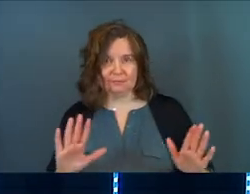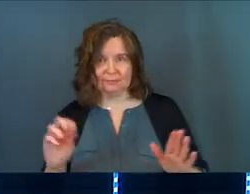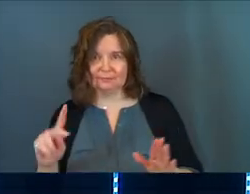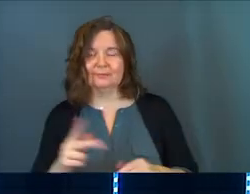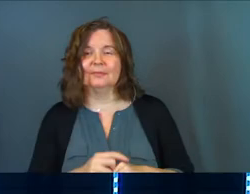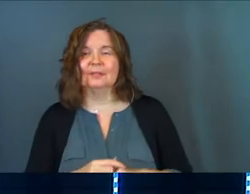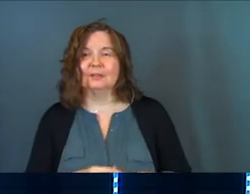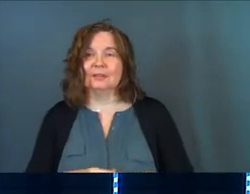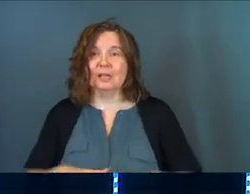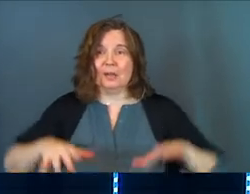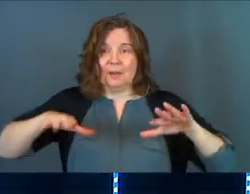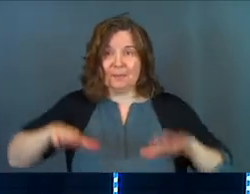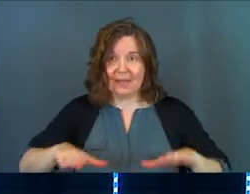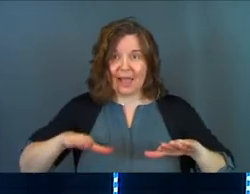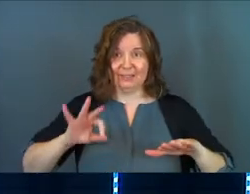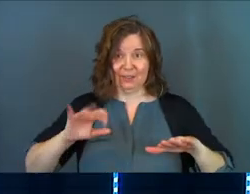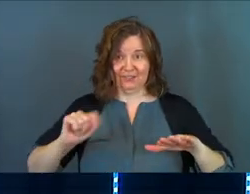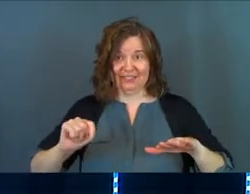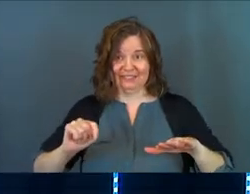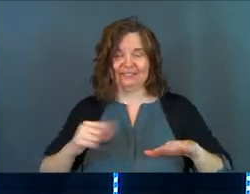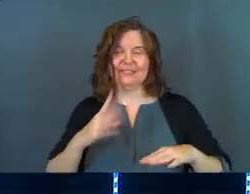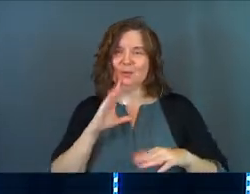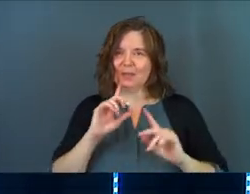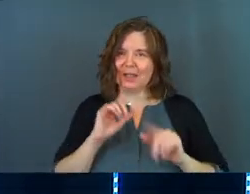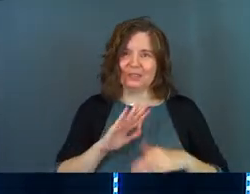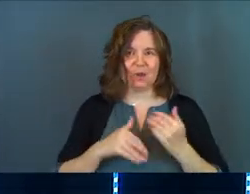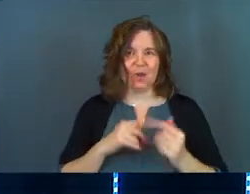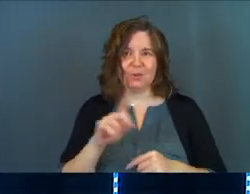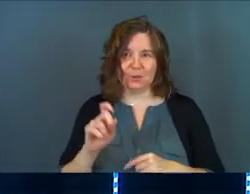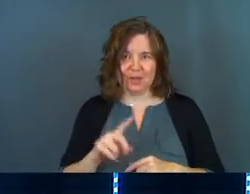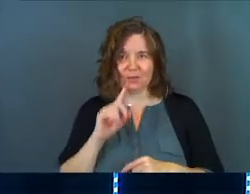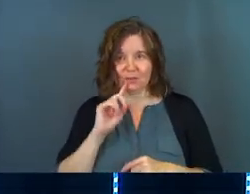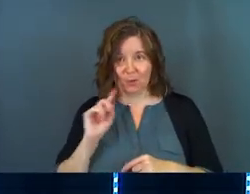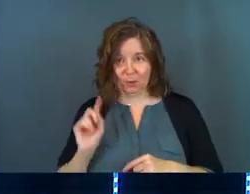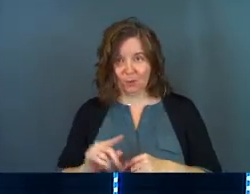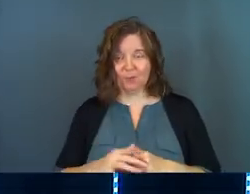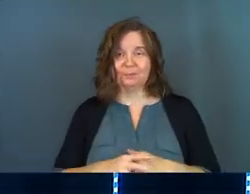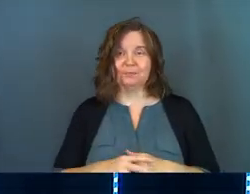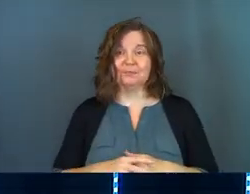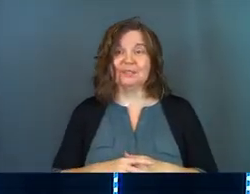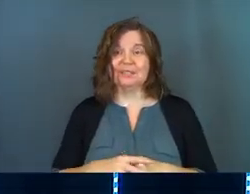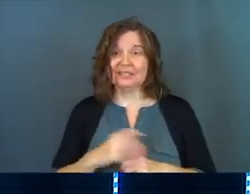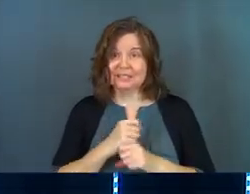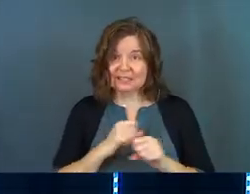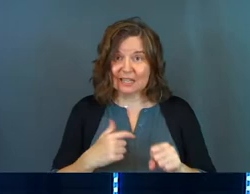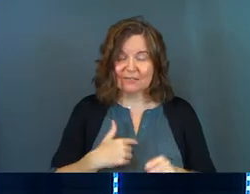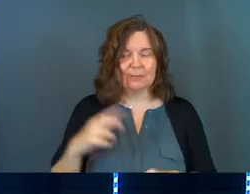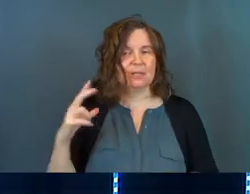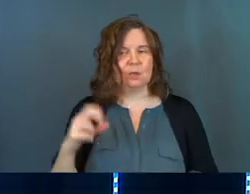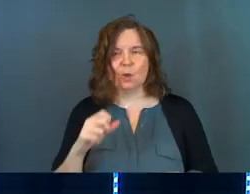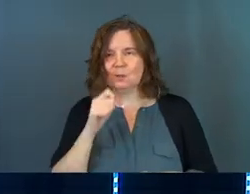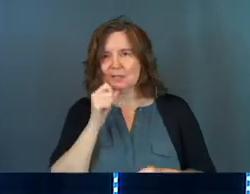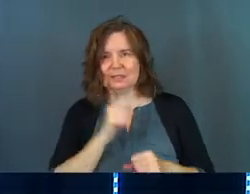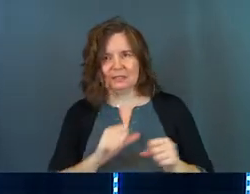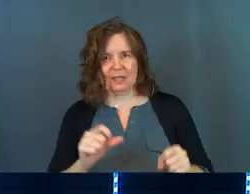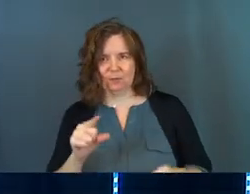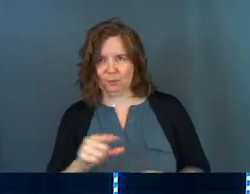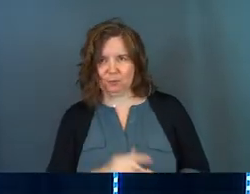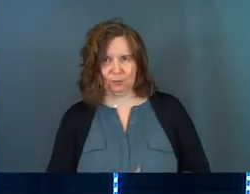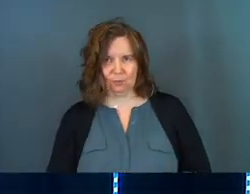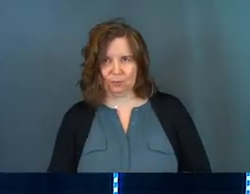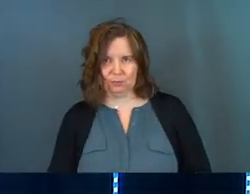know? Plant your feet. You know what I mean? He's going to answer all your questions for you. Does it save me? No, it doesn't save